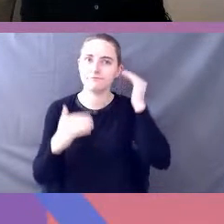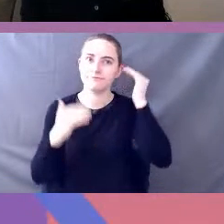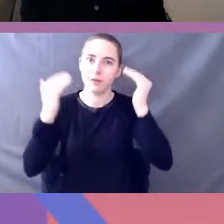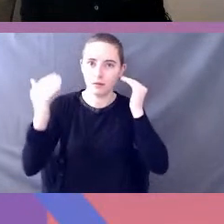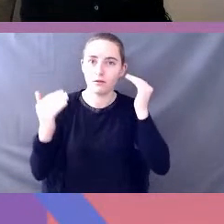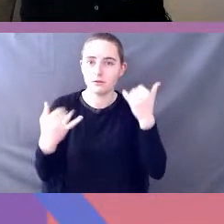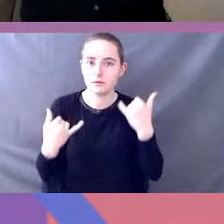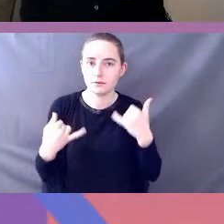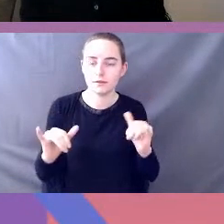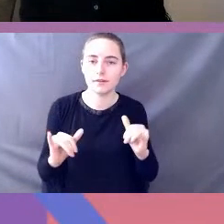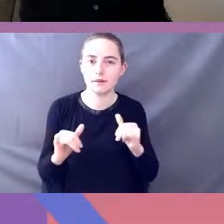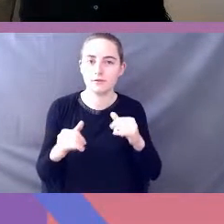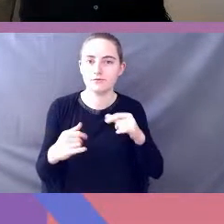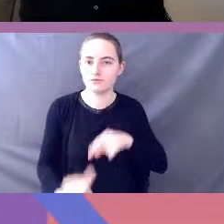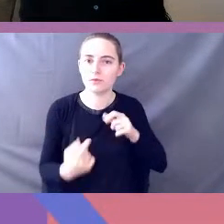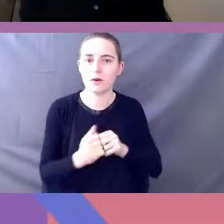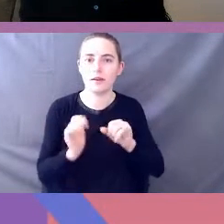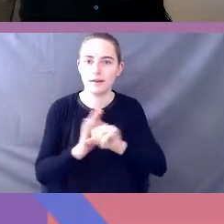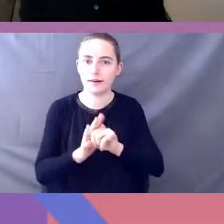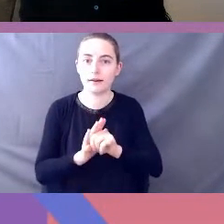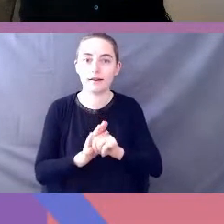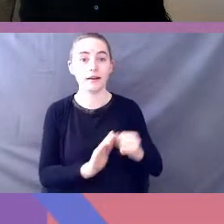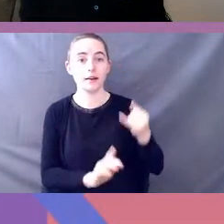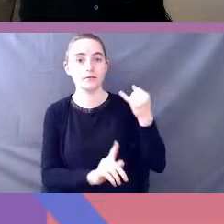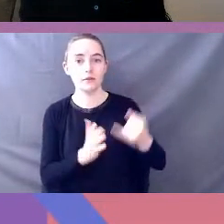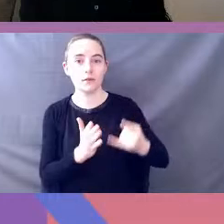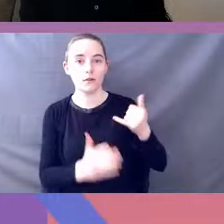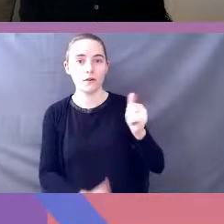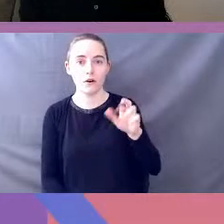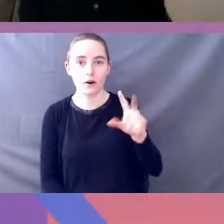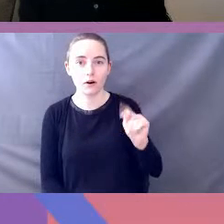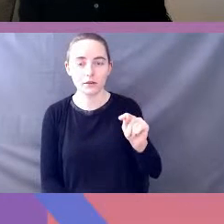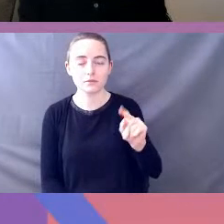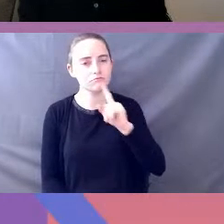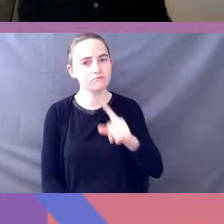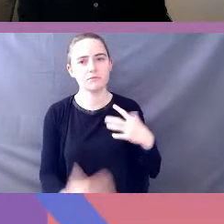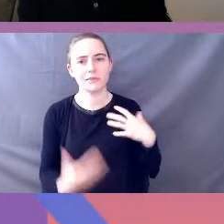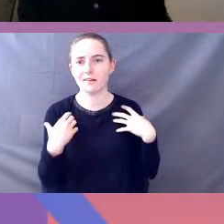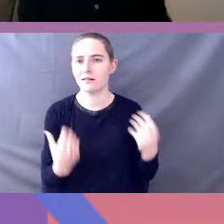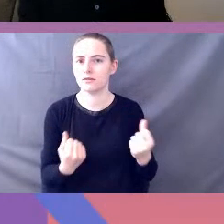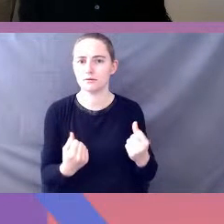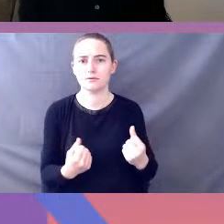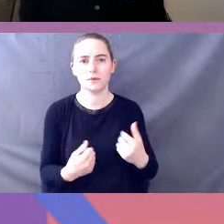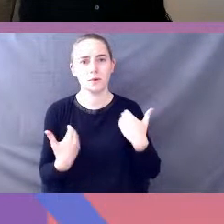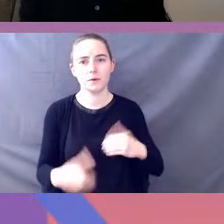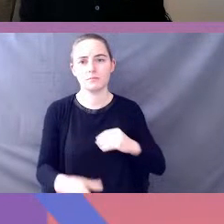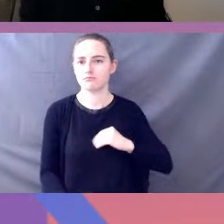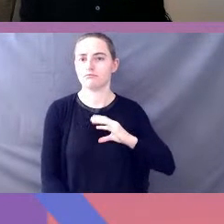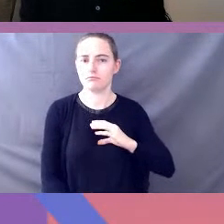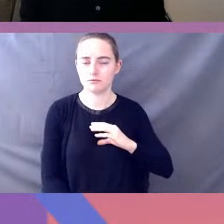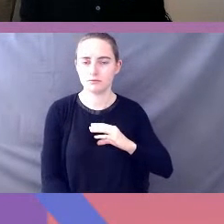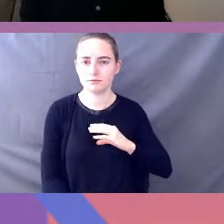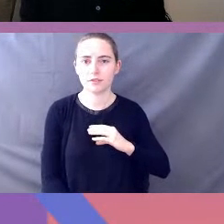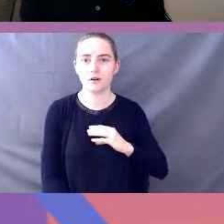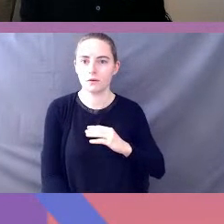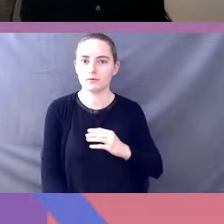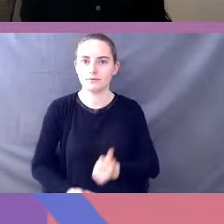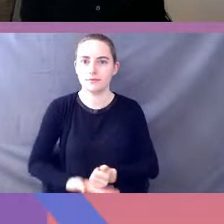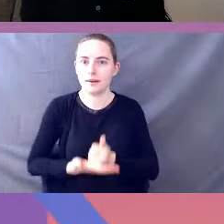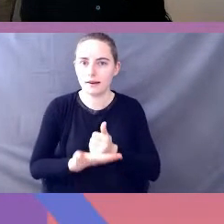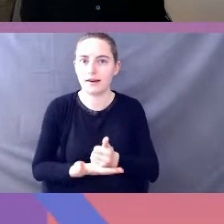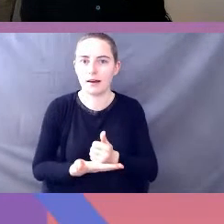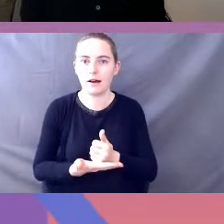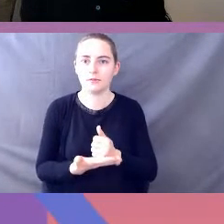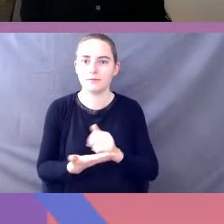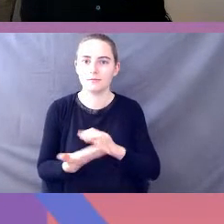healing. So hopefully I can help heal and be a voice for those who don't have the courage to be that just